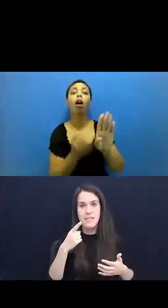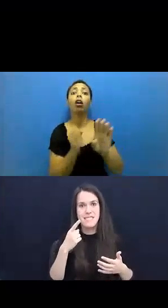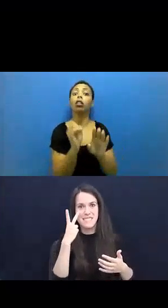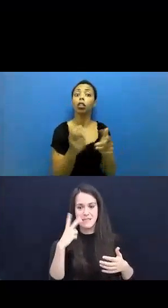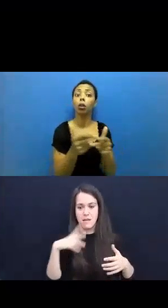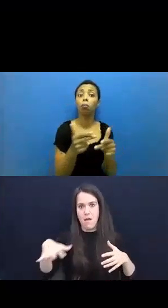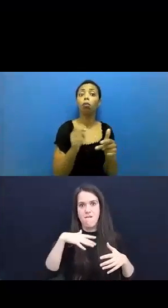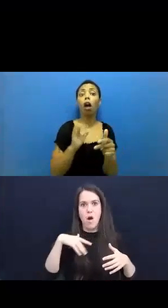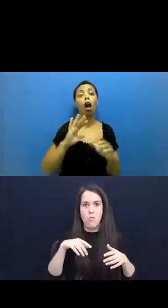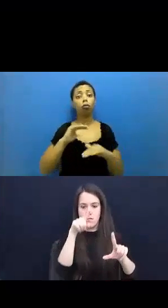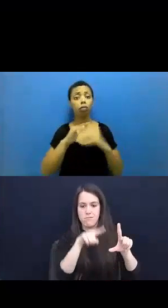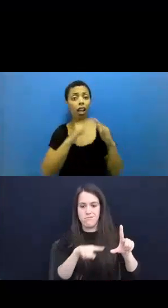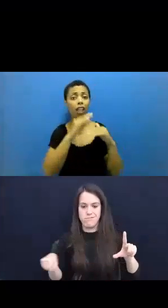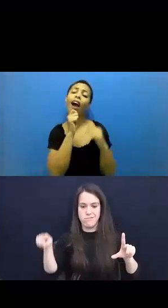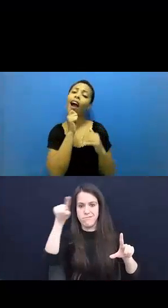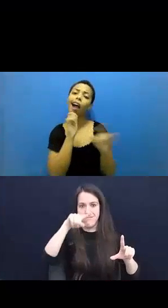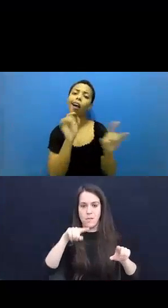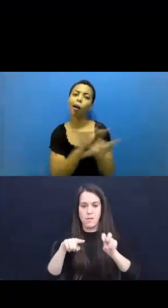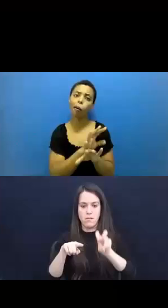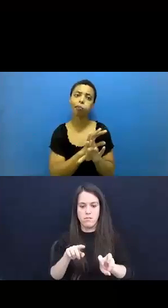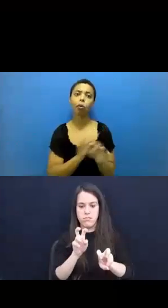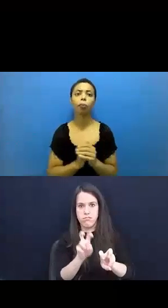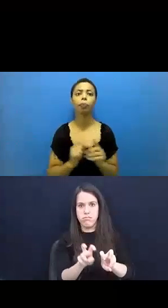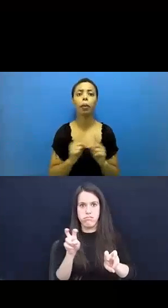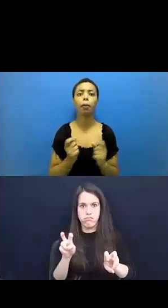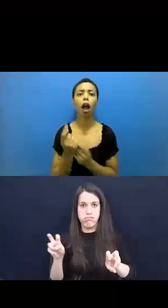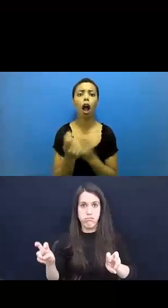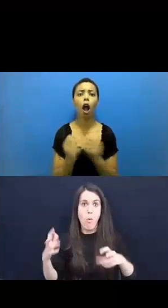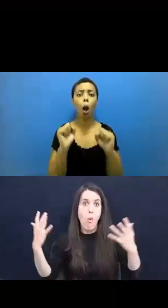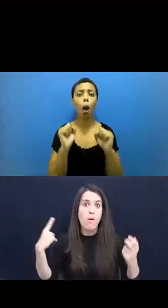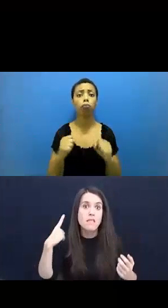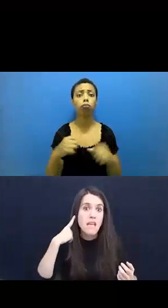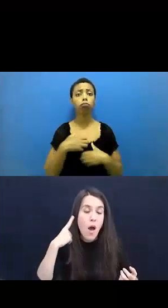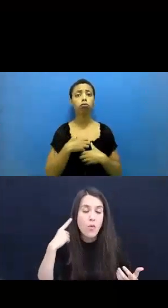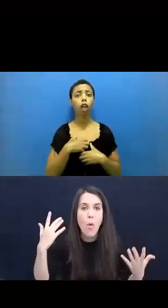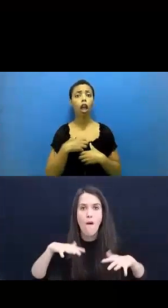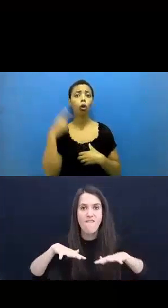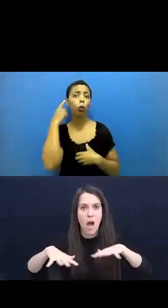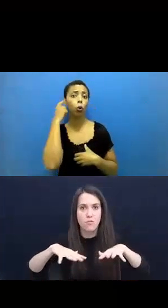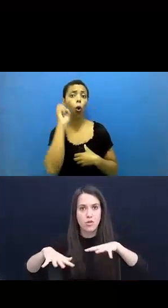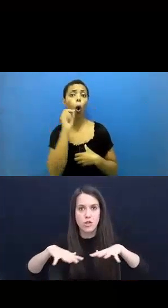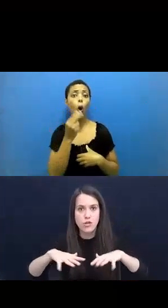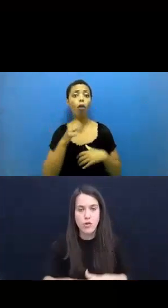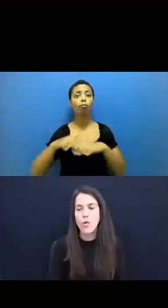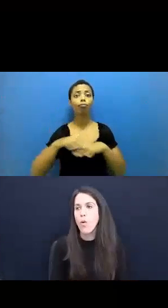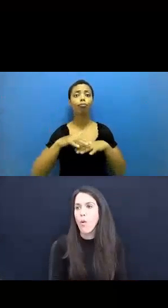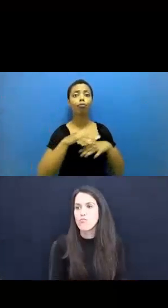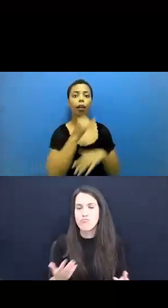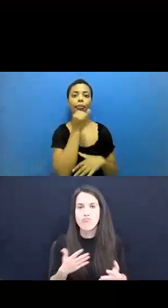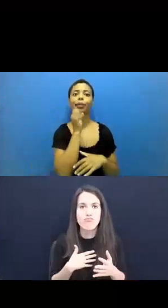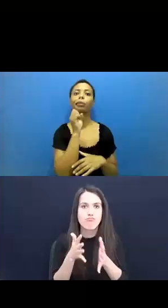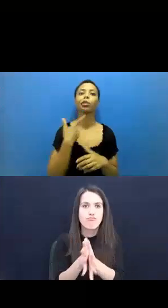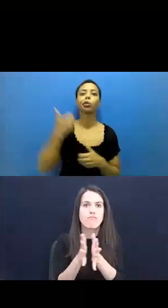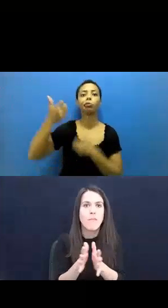environment. Sometimes they can be made of sound and vibrations. For example, if I'm describing